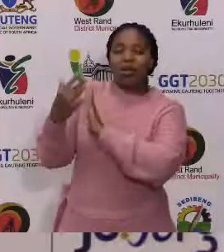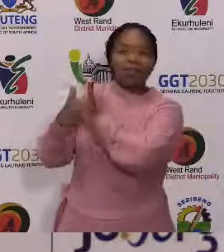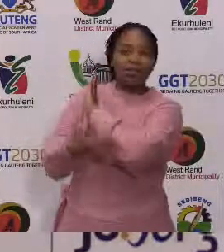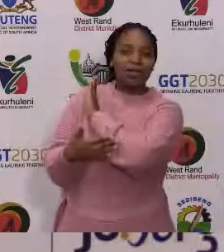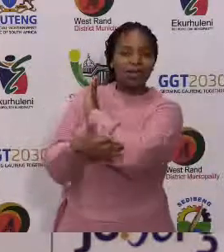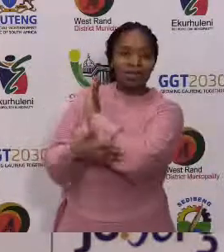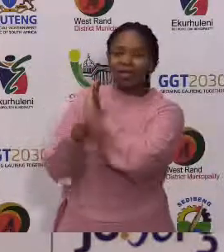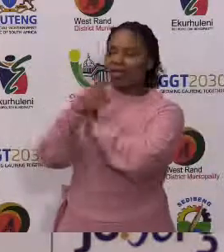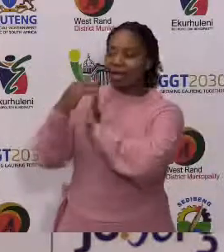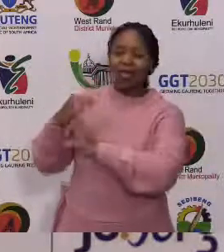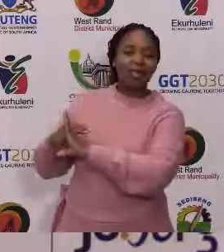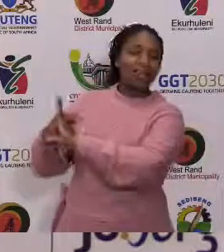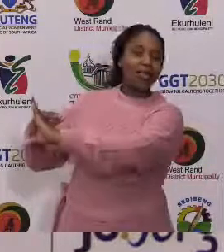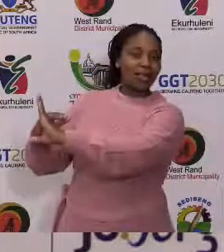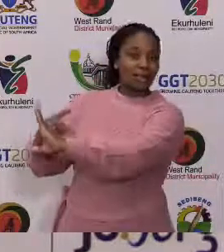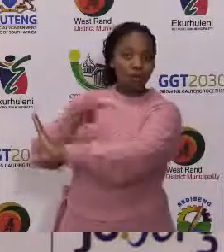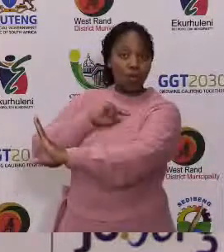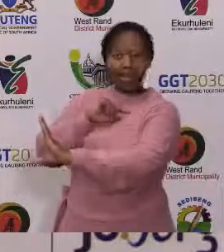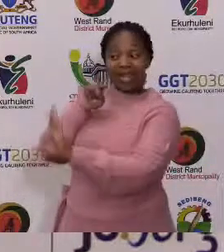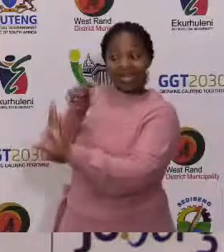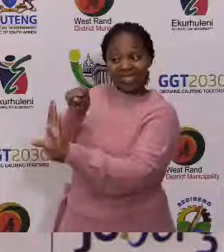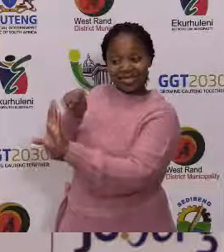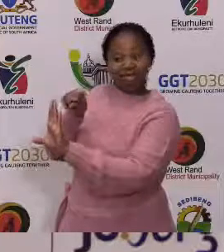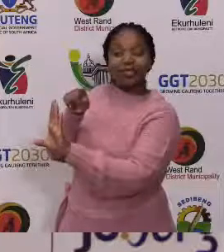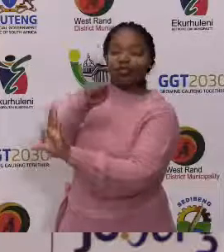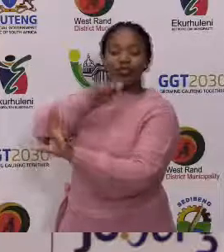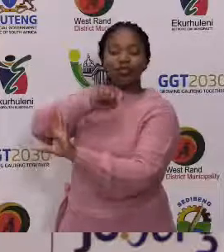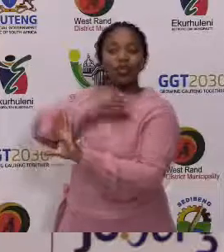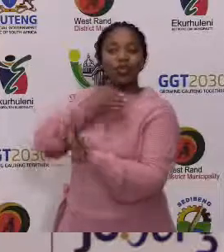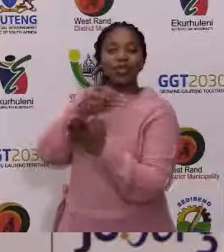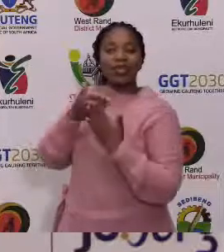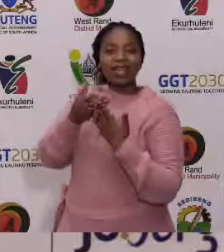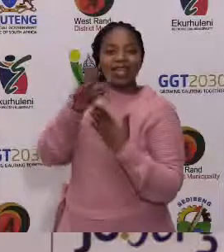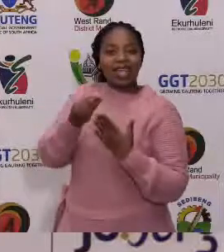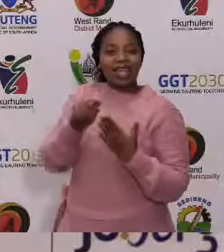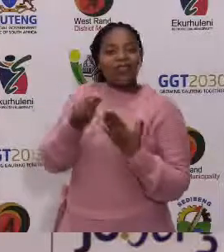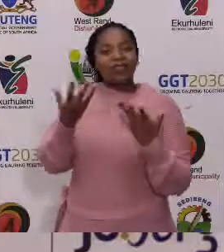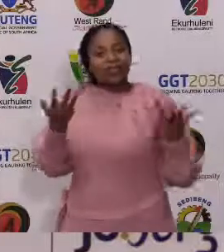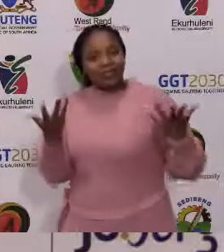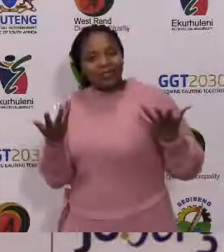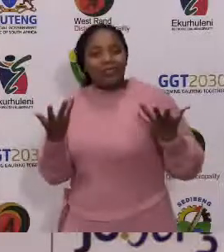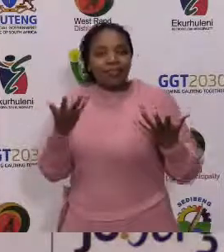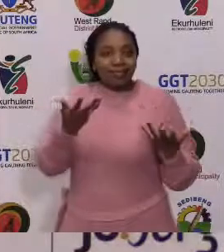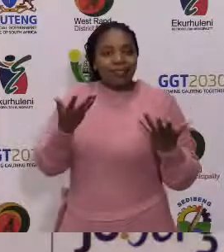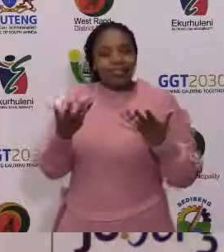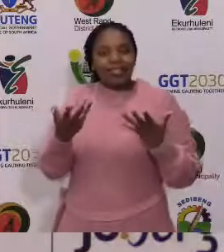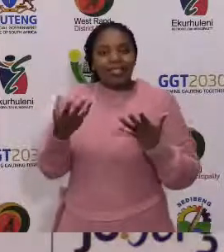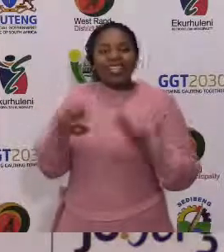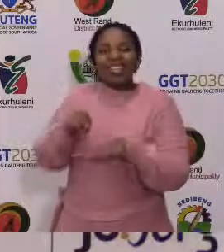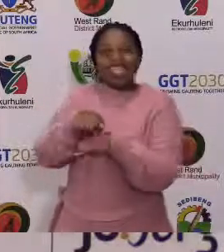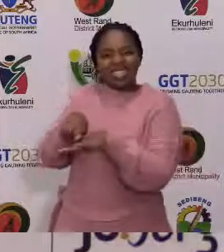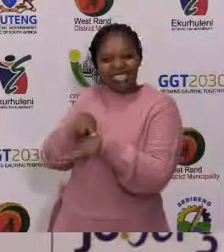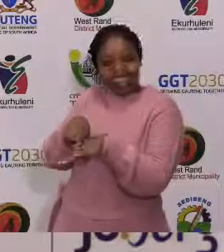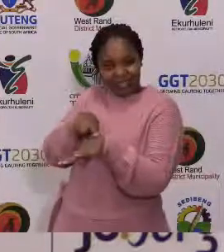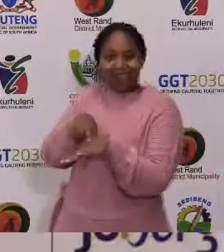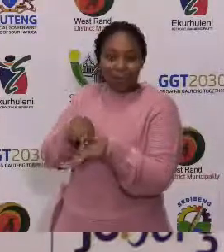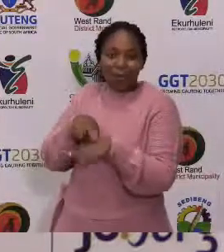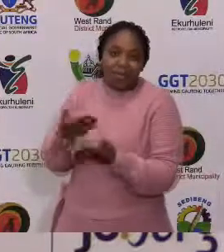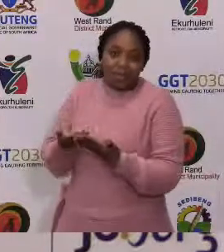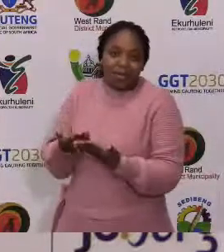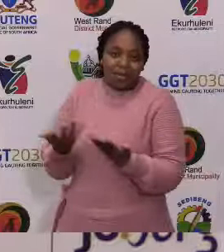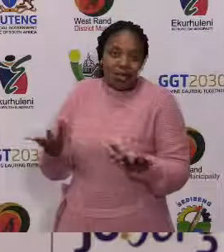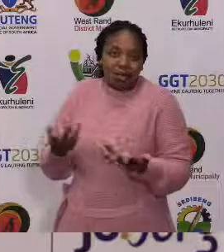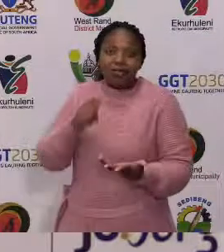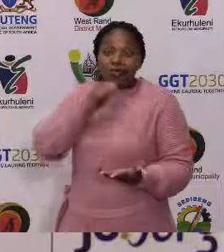that stigmatization can have some level of subliminal racism. That's the